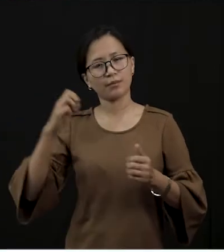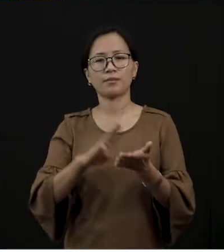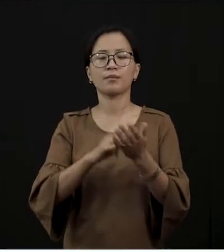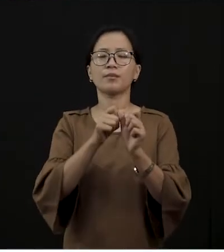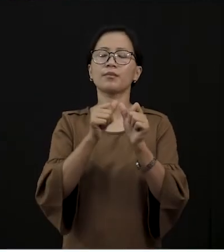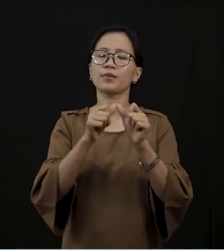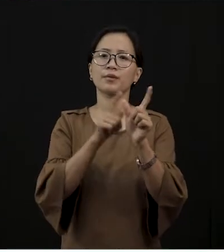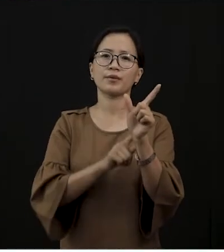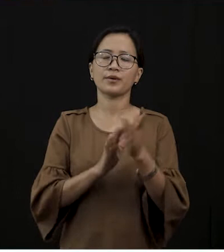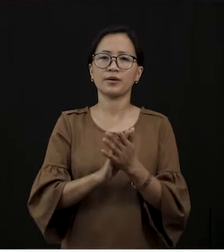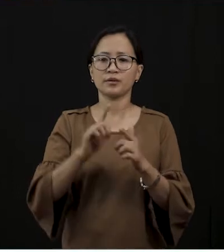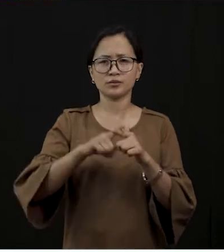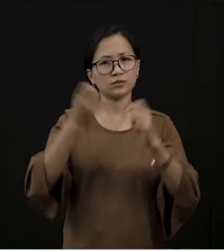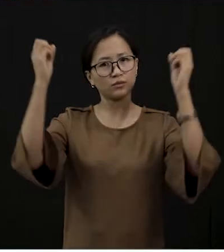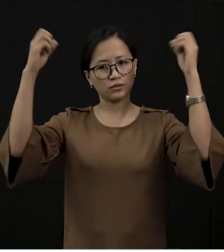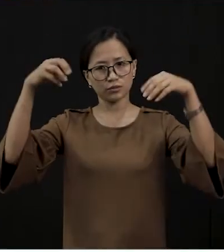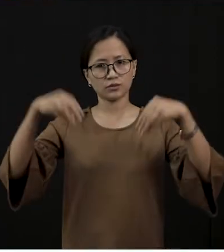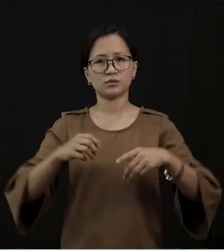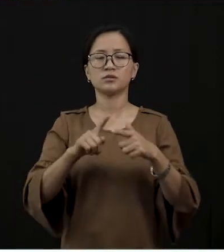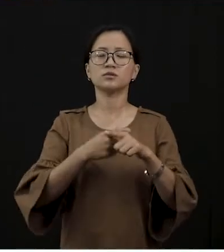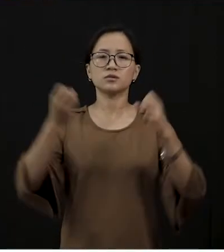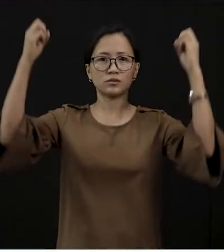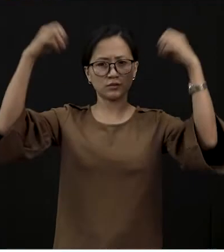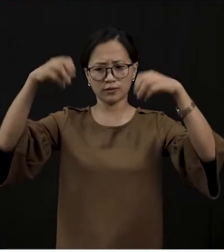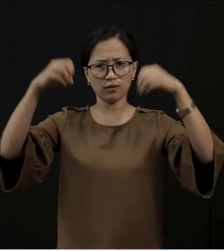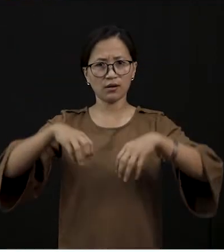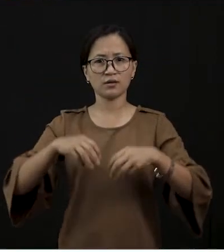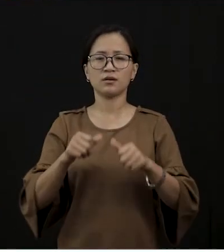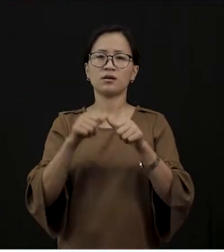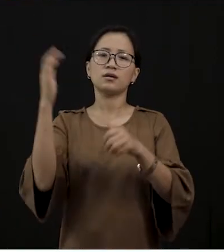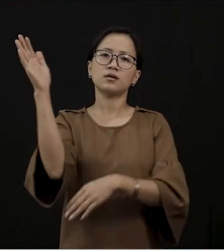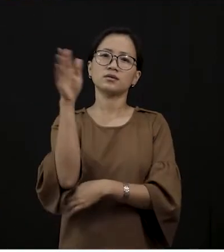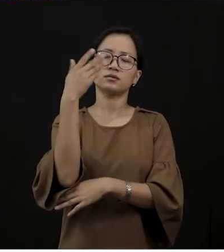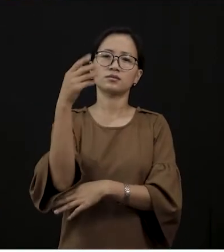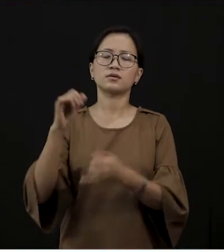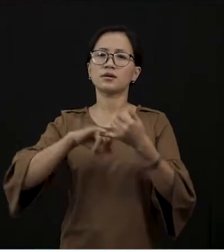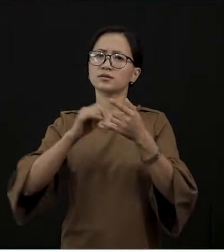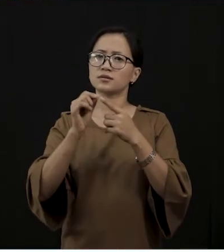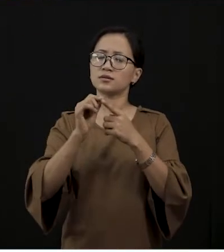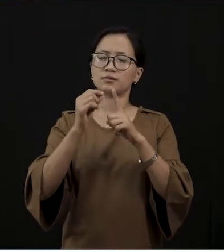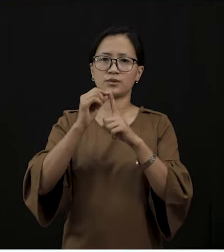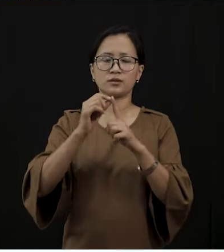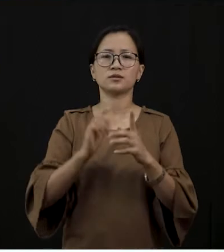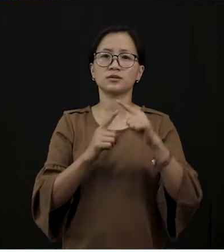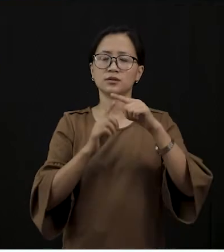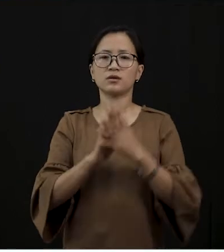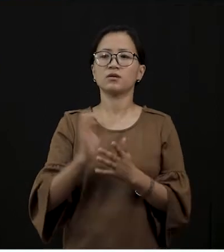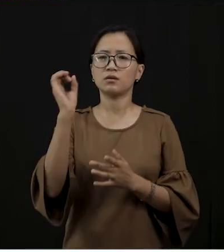May, June, July, August, September,